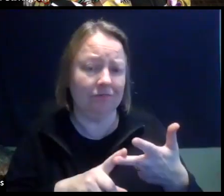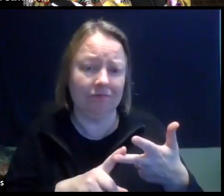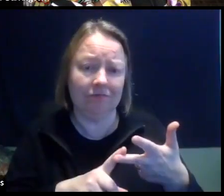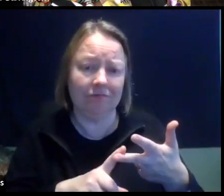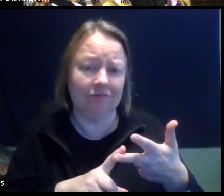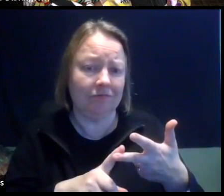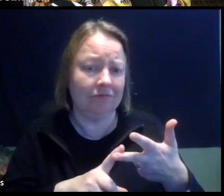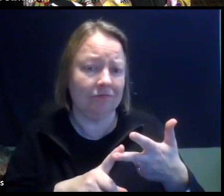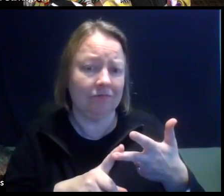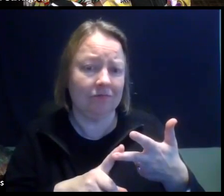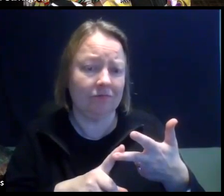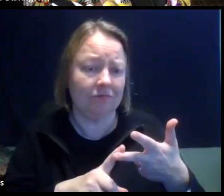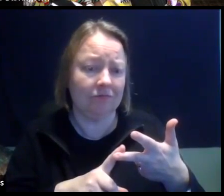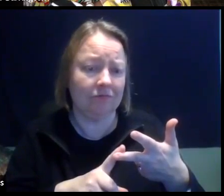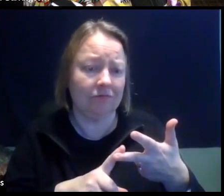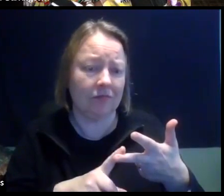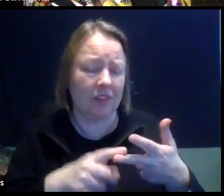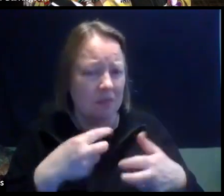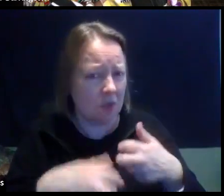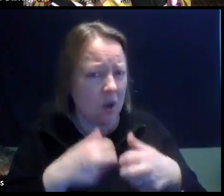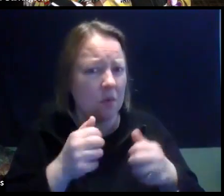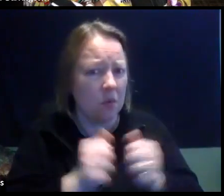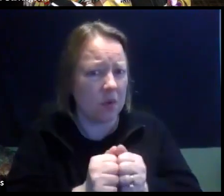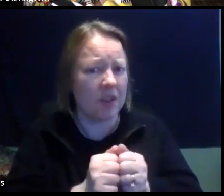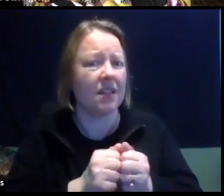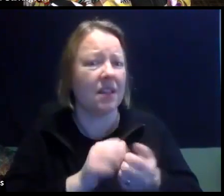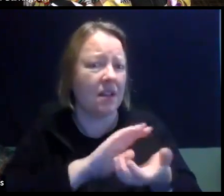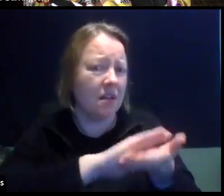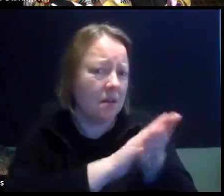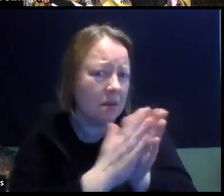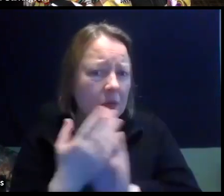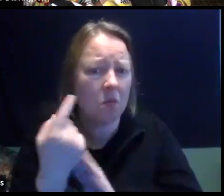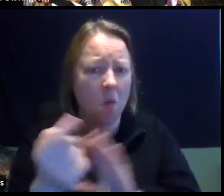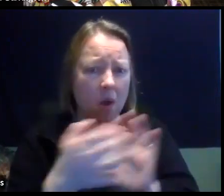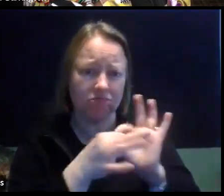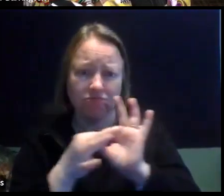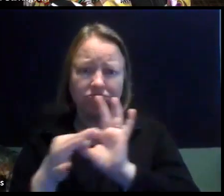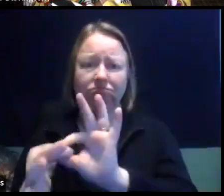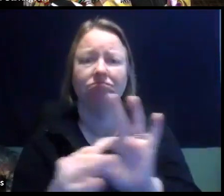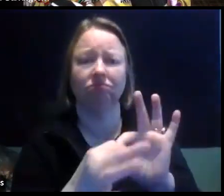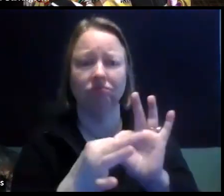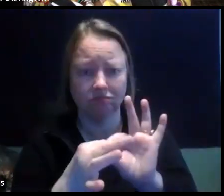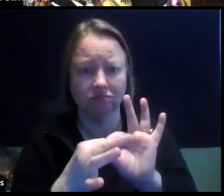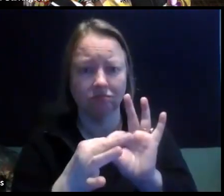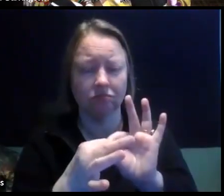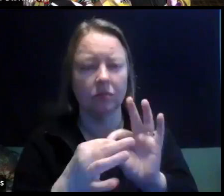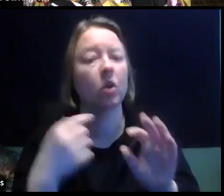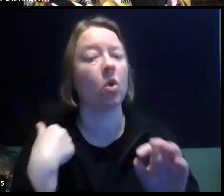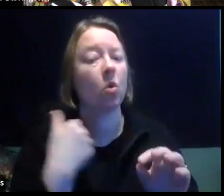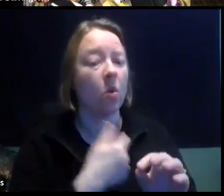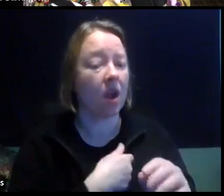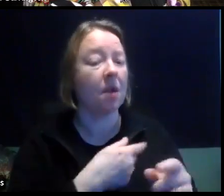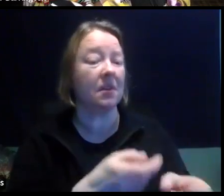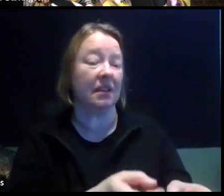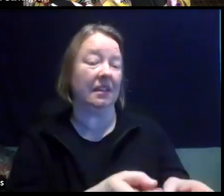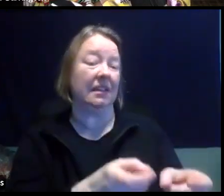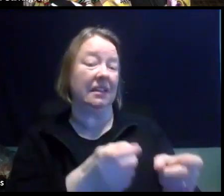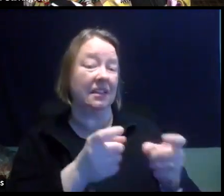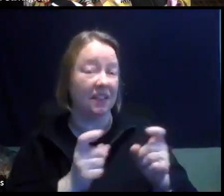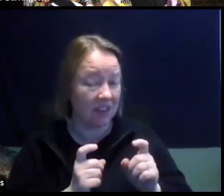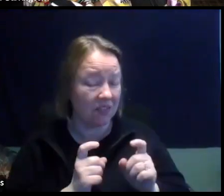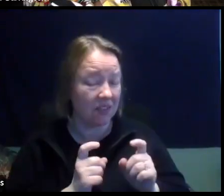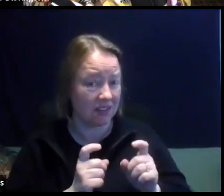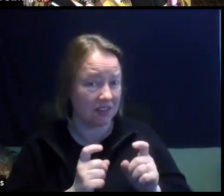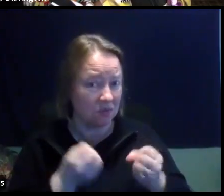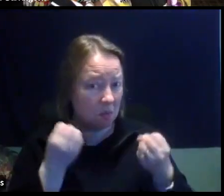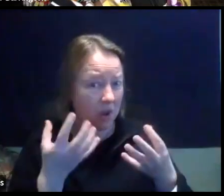issues around unifying. We have been afforded a tremendous gift and sight. We can